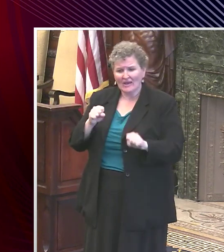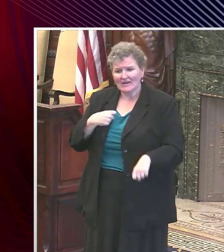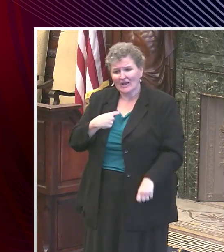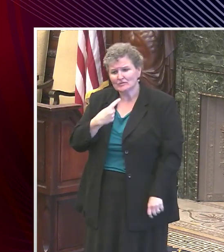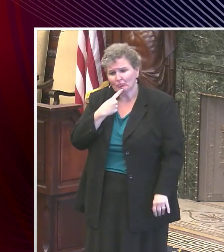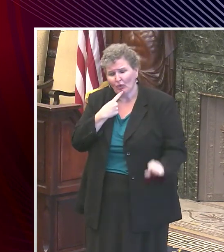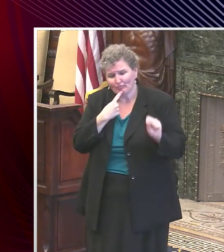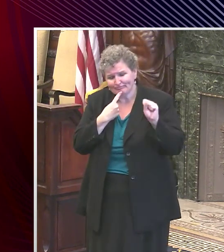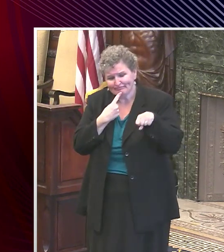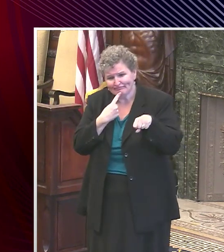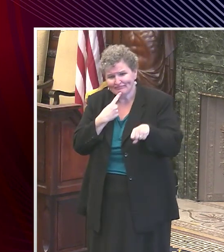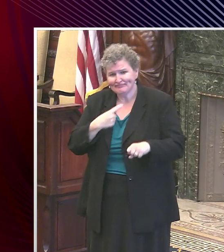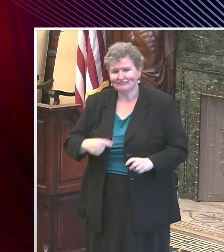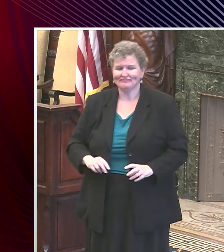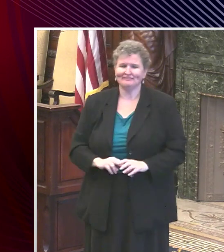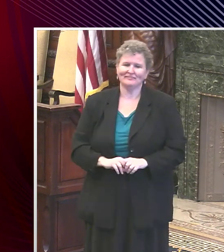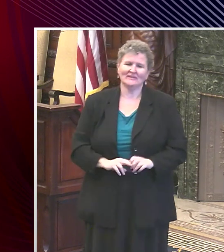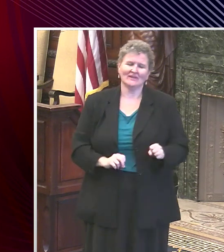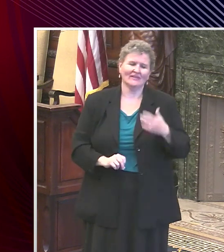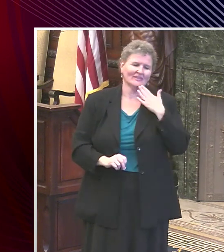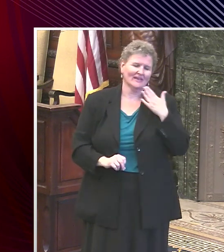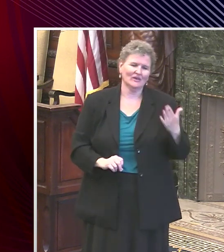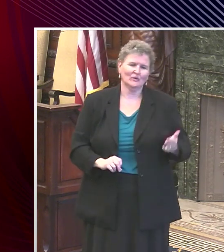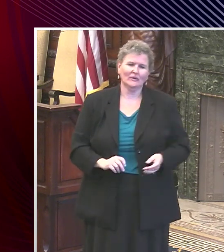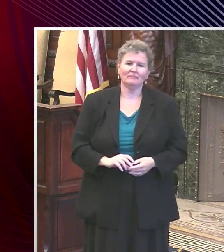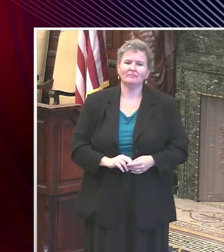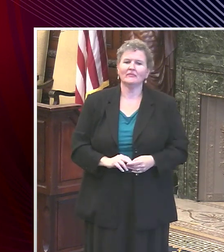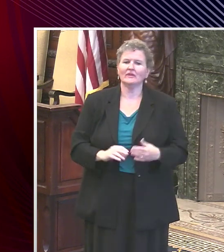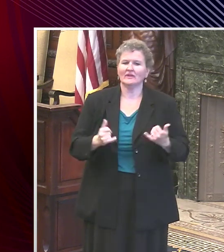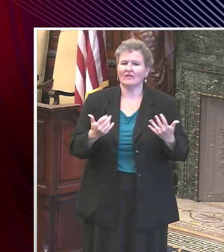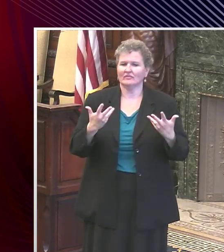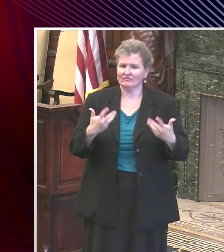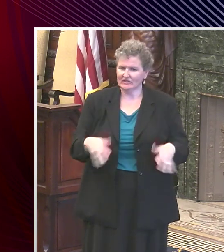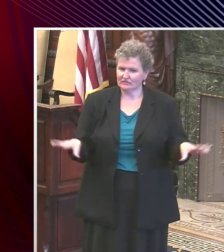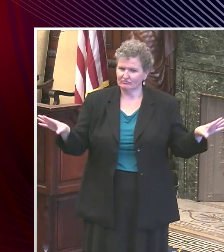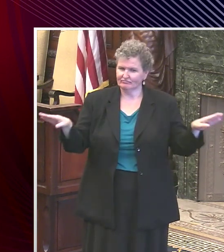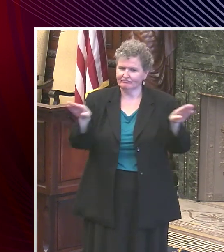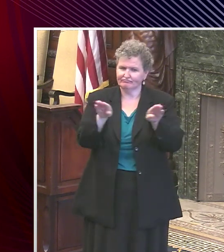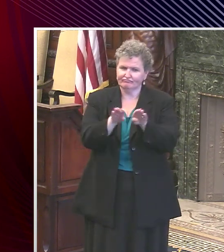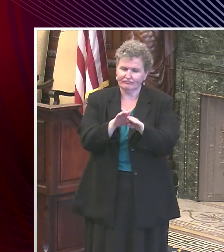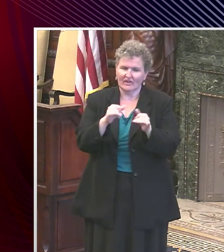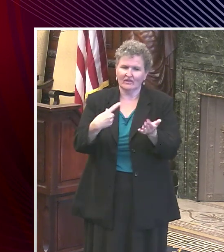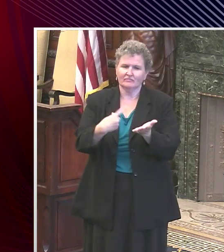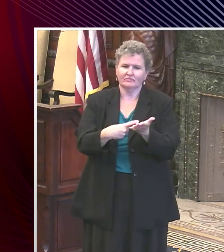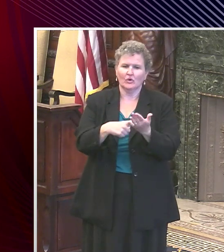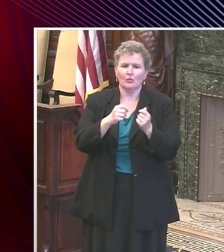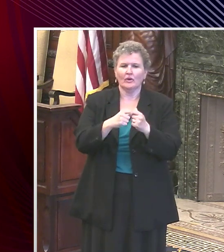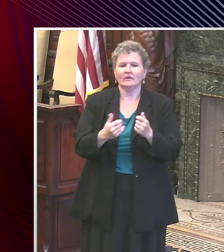All right. And on that note, let us conclude today's briefing. We will